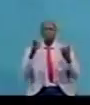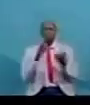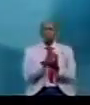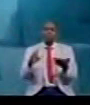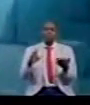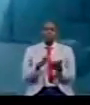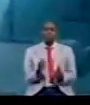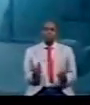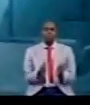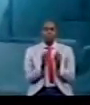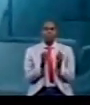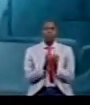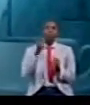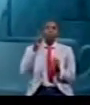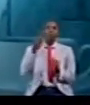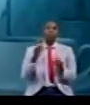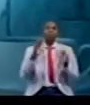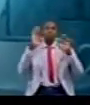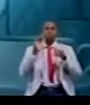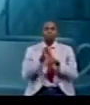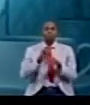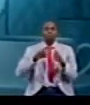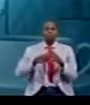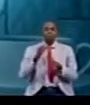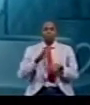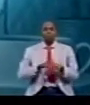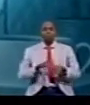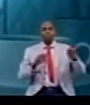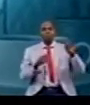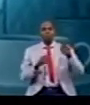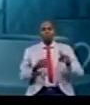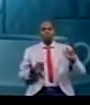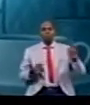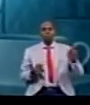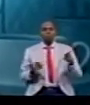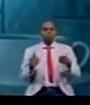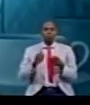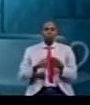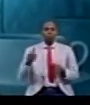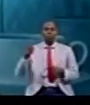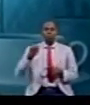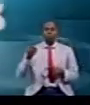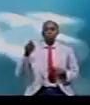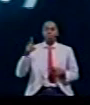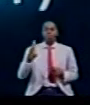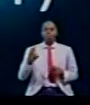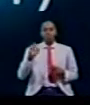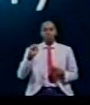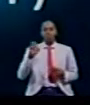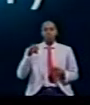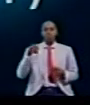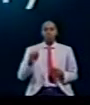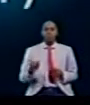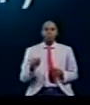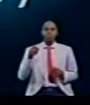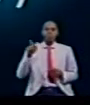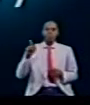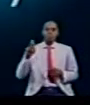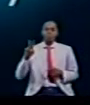and anxiety. He's the only one that has all the power, you know, to actually bring, I mean, to take away every